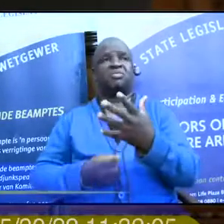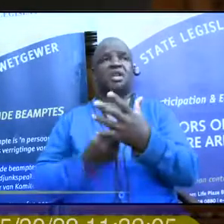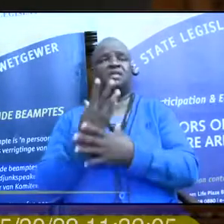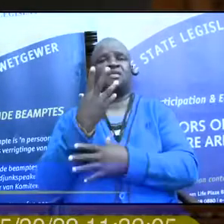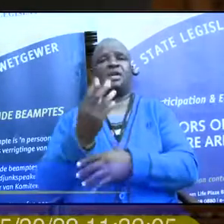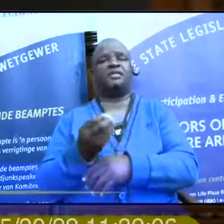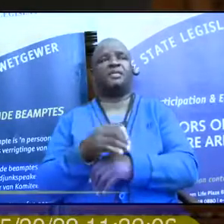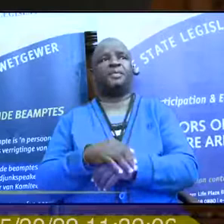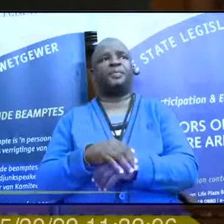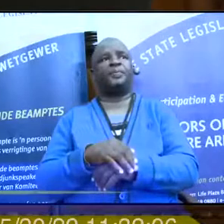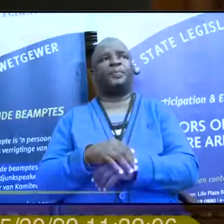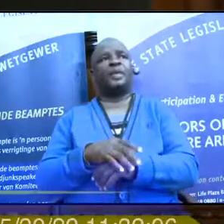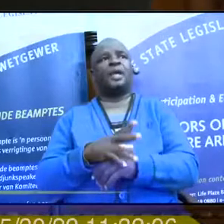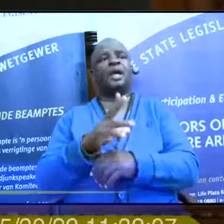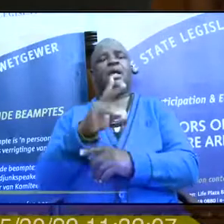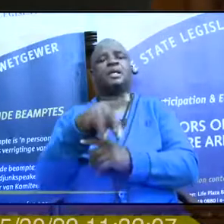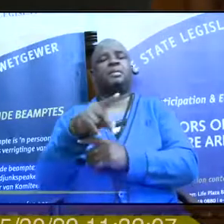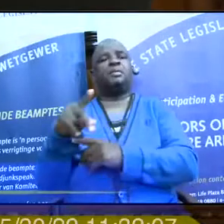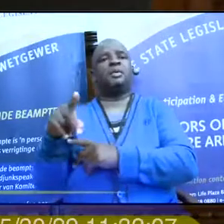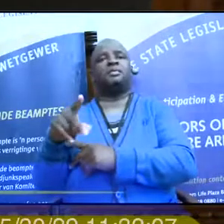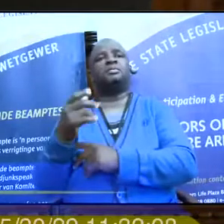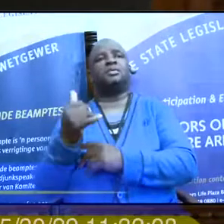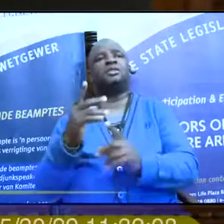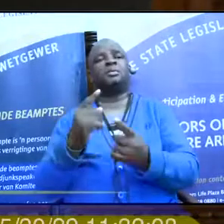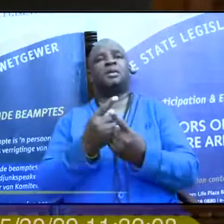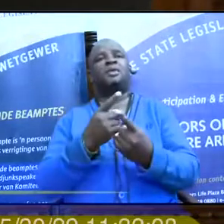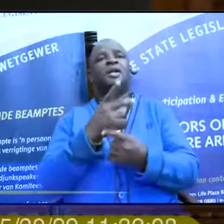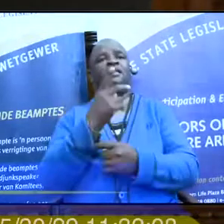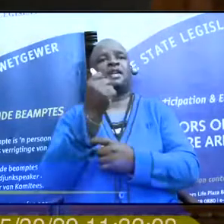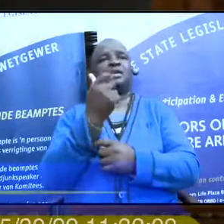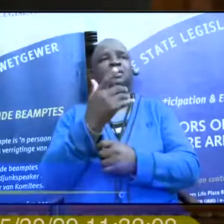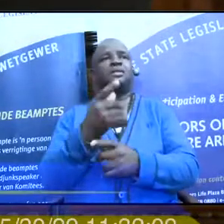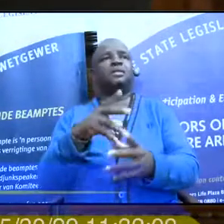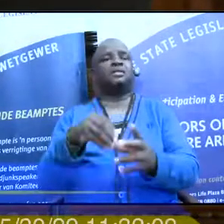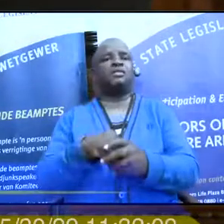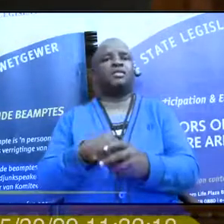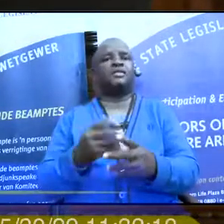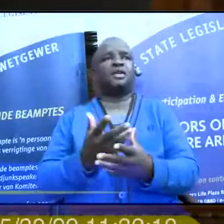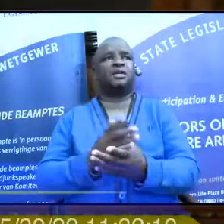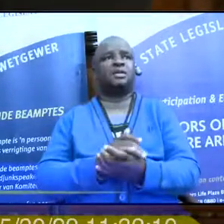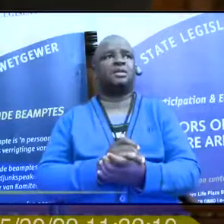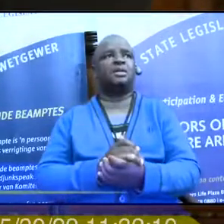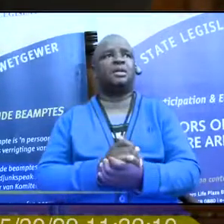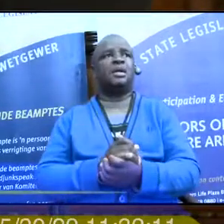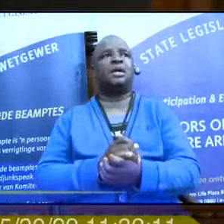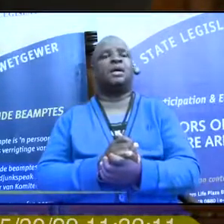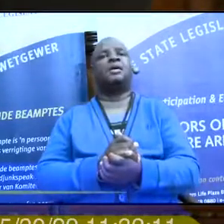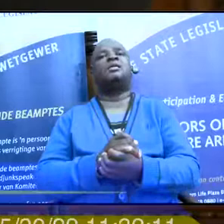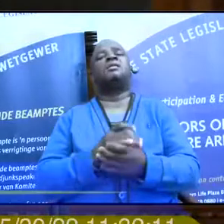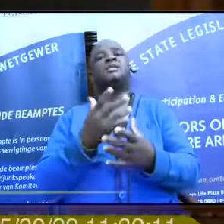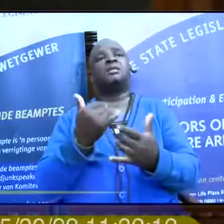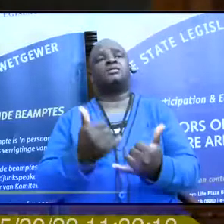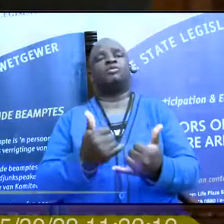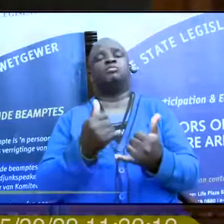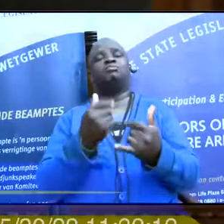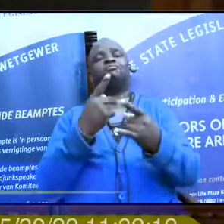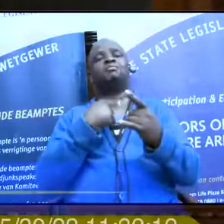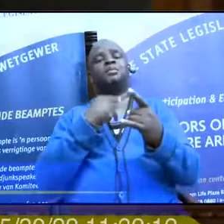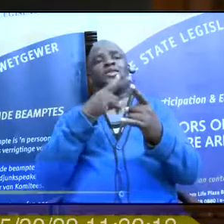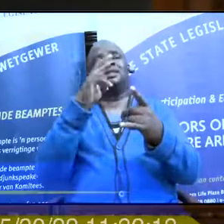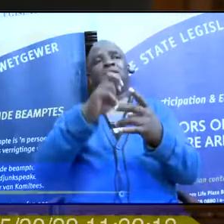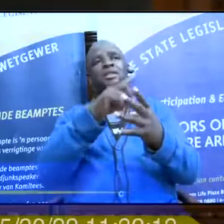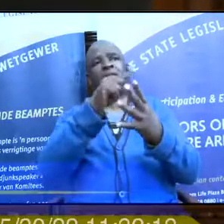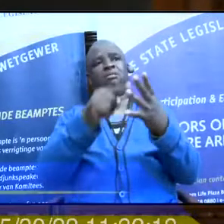public private partnerships treasury is involved highly in the institutional requirements for triple